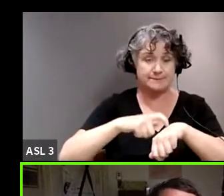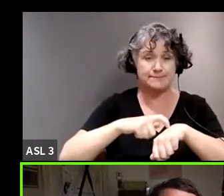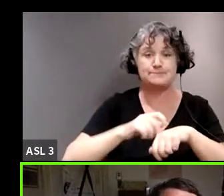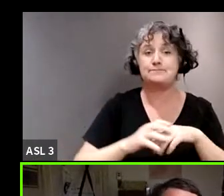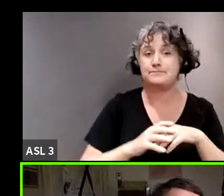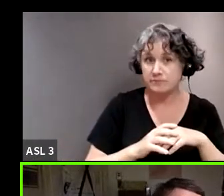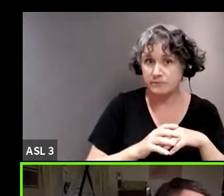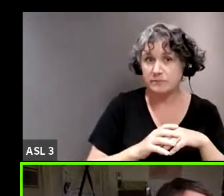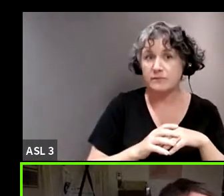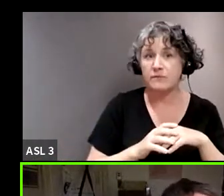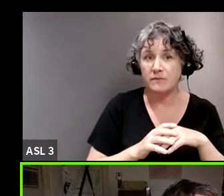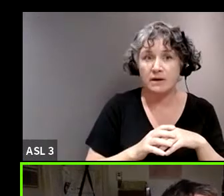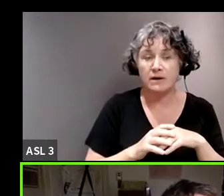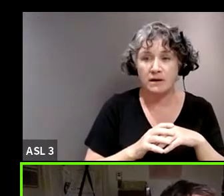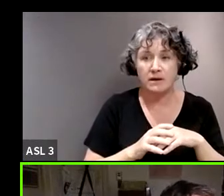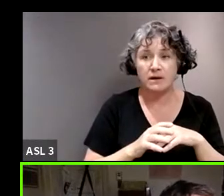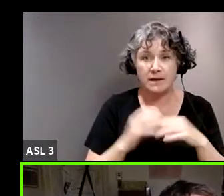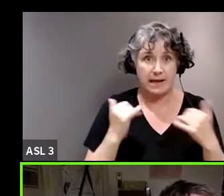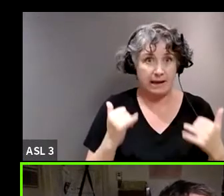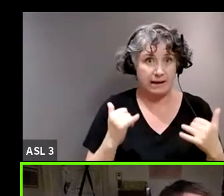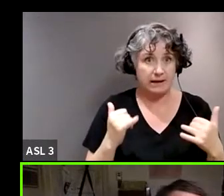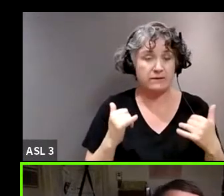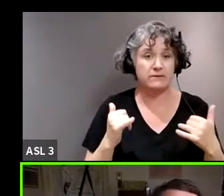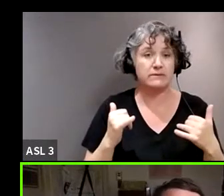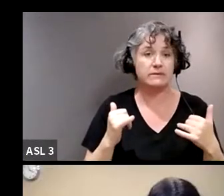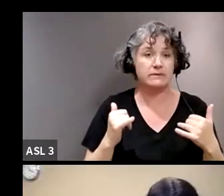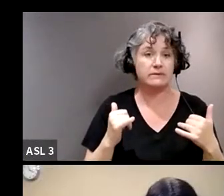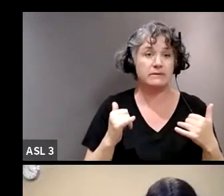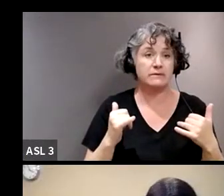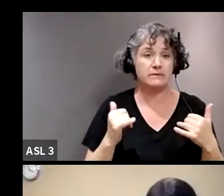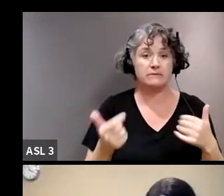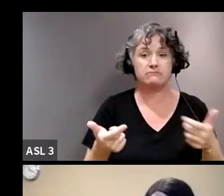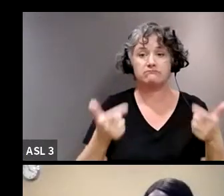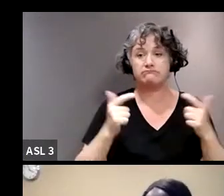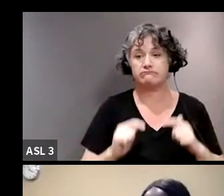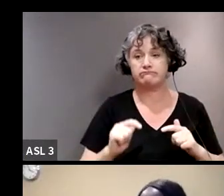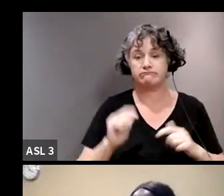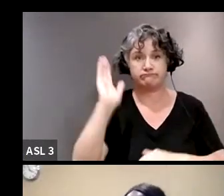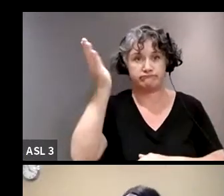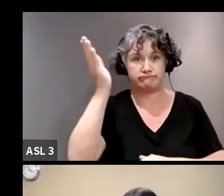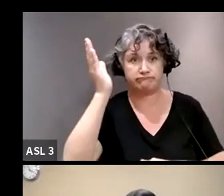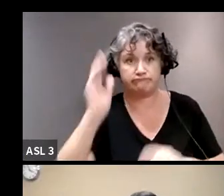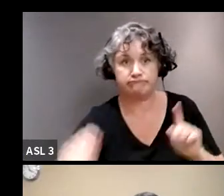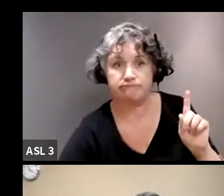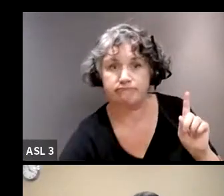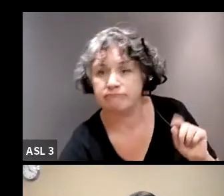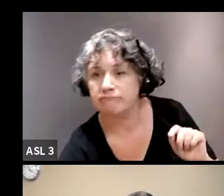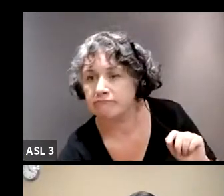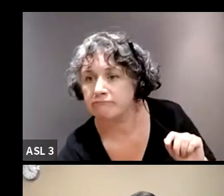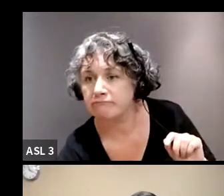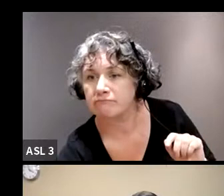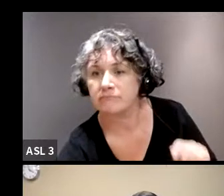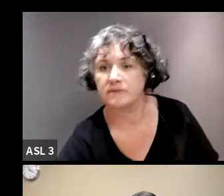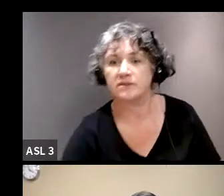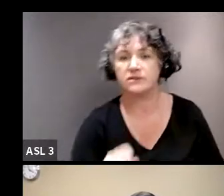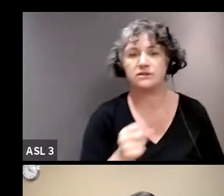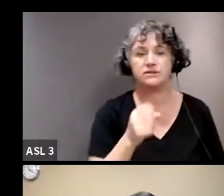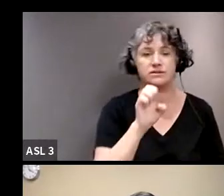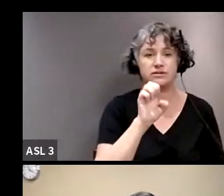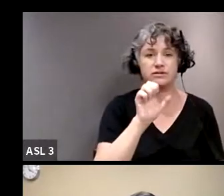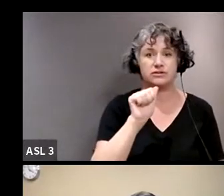um i'll now go to our next delegate which is sean